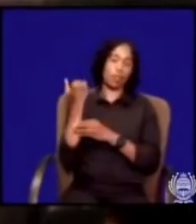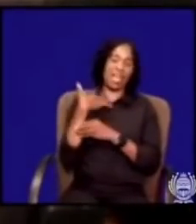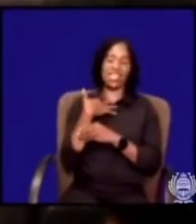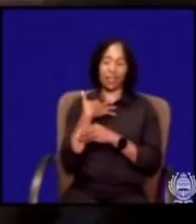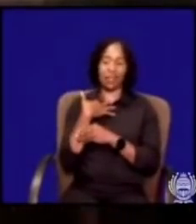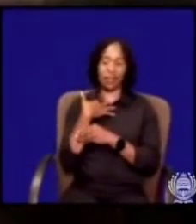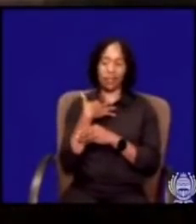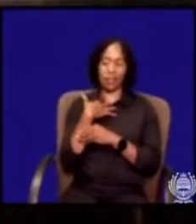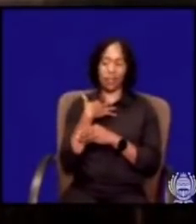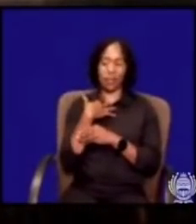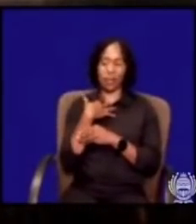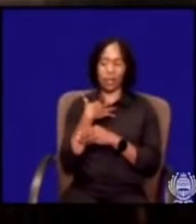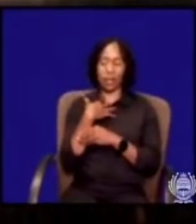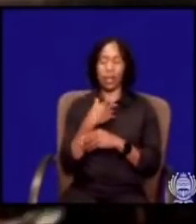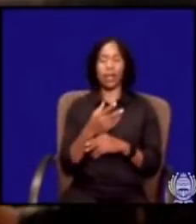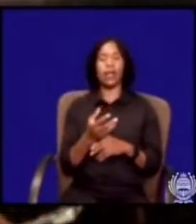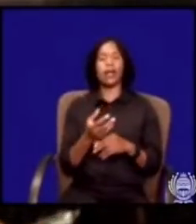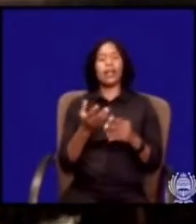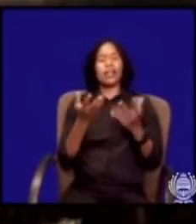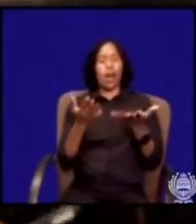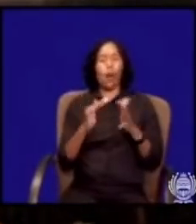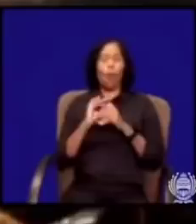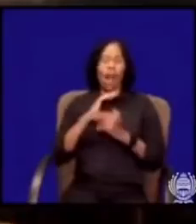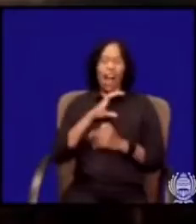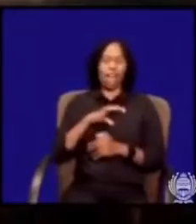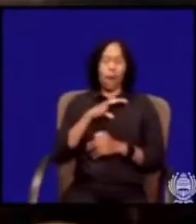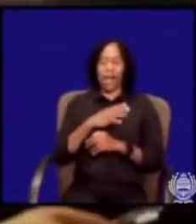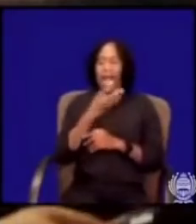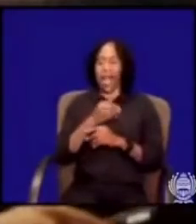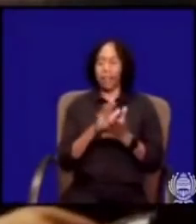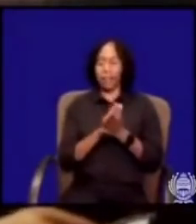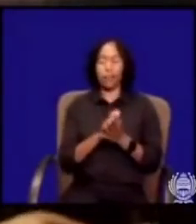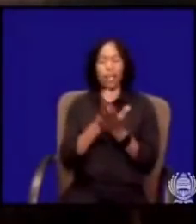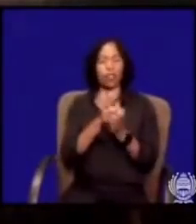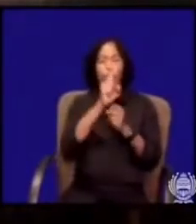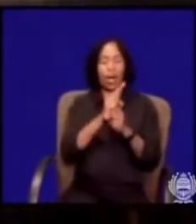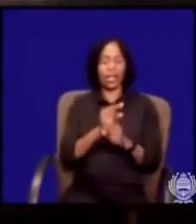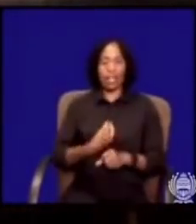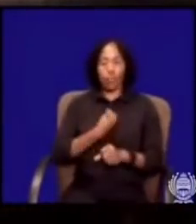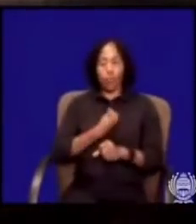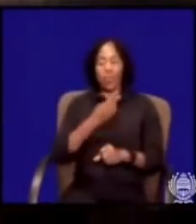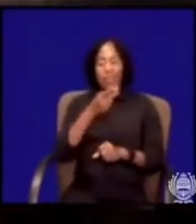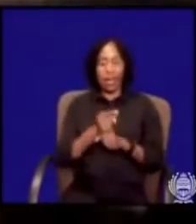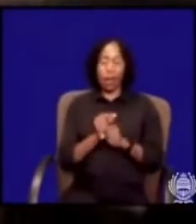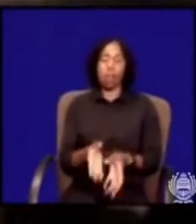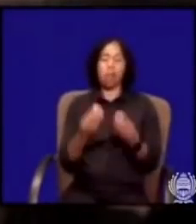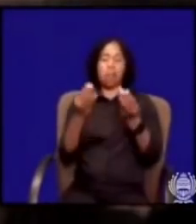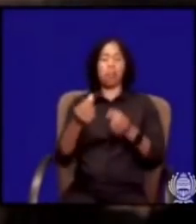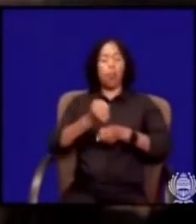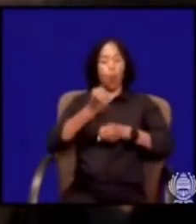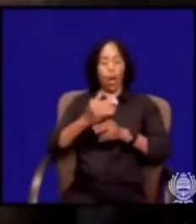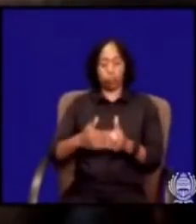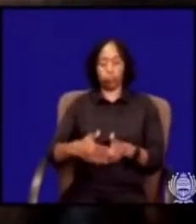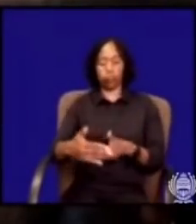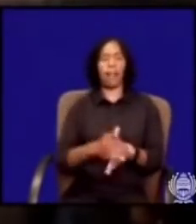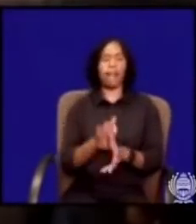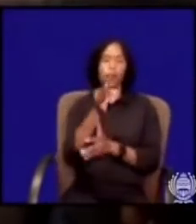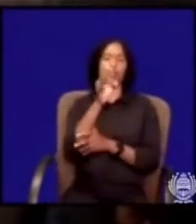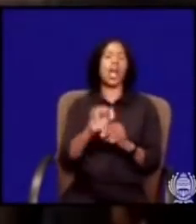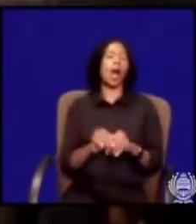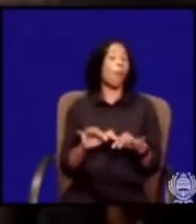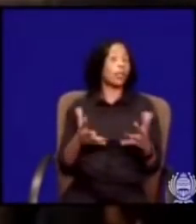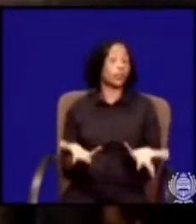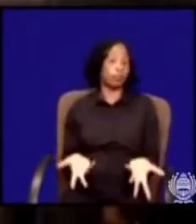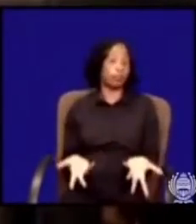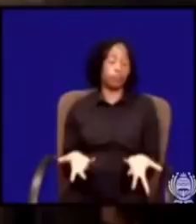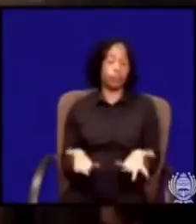comfort, Mr. President, do you have to ensure that these young people are able to find jobs in the near future? Mr.